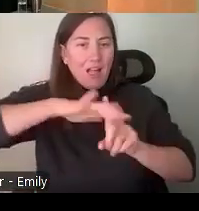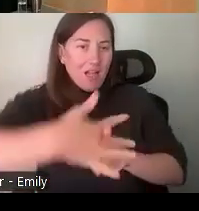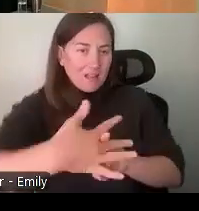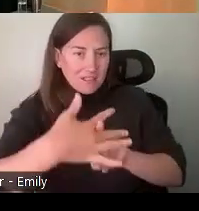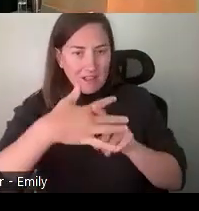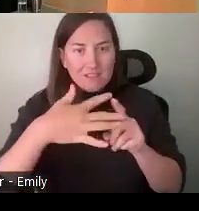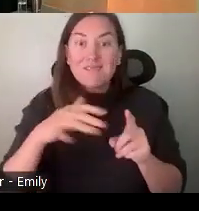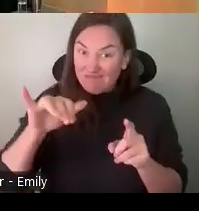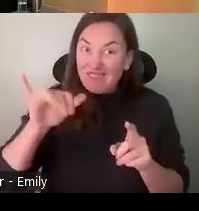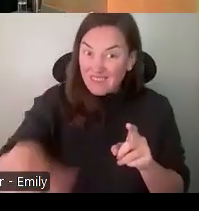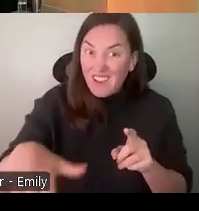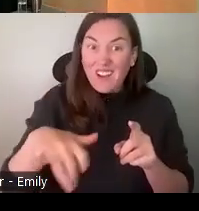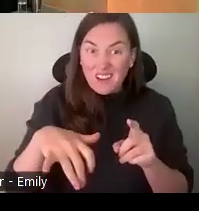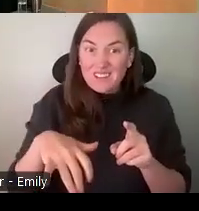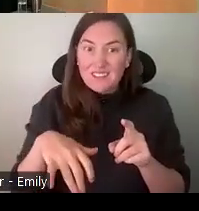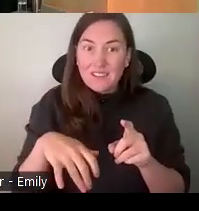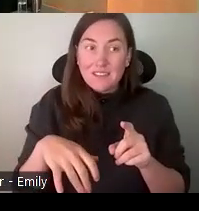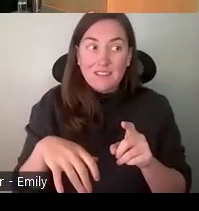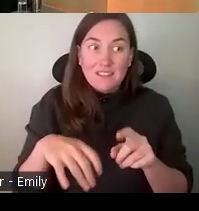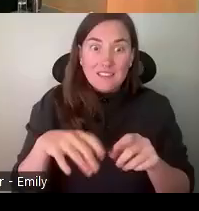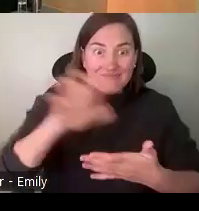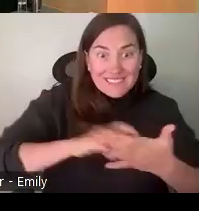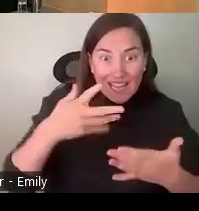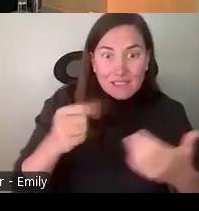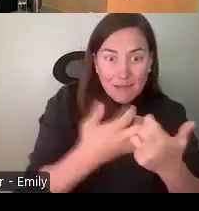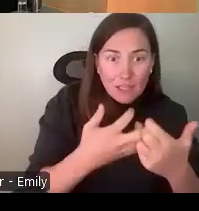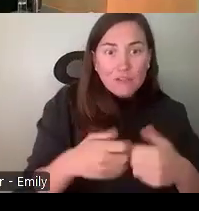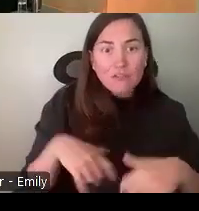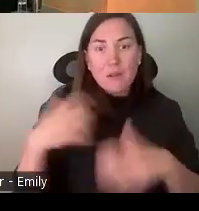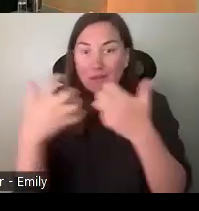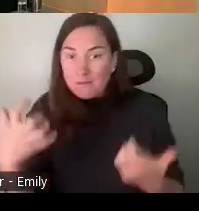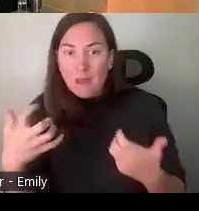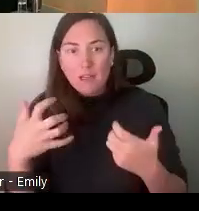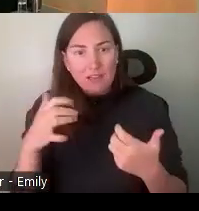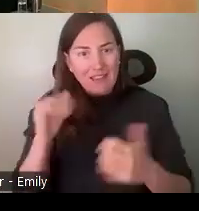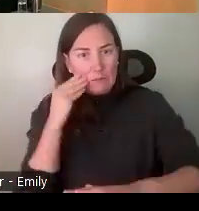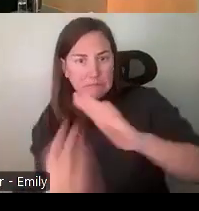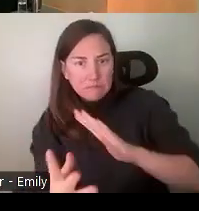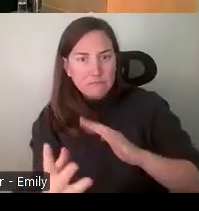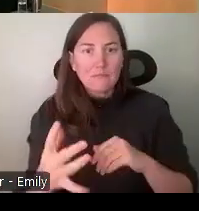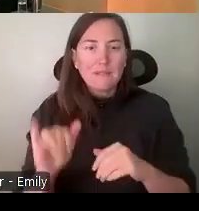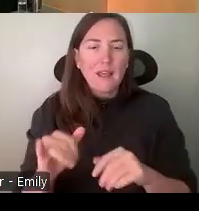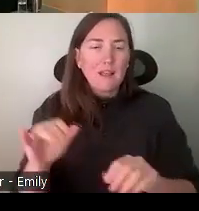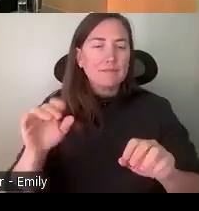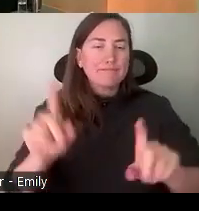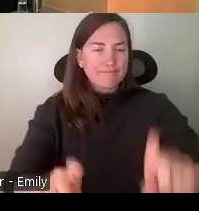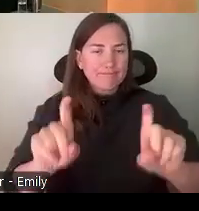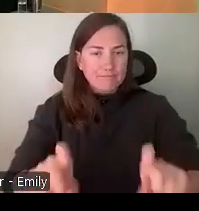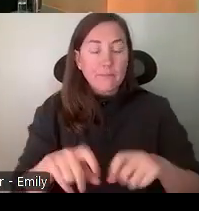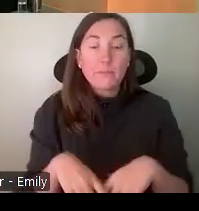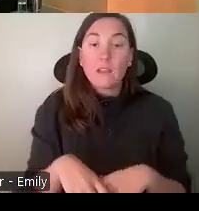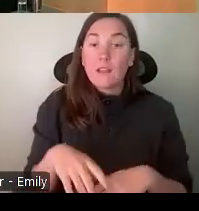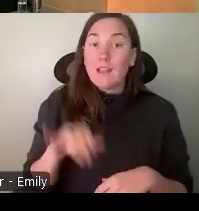that matching or mismatching text, that has been a really useful method to try to